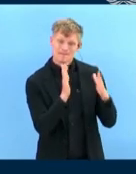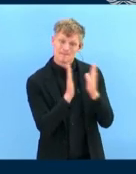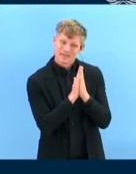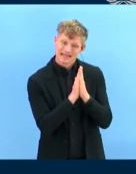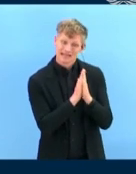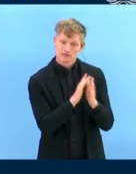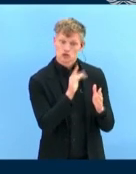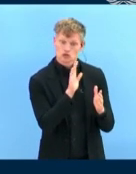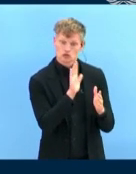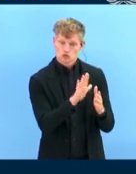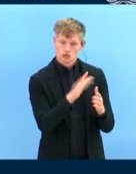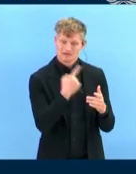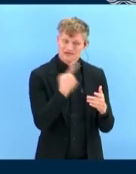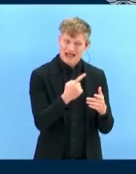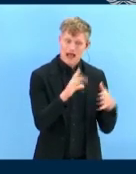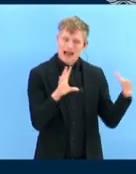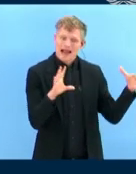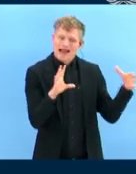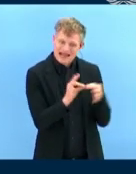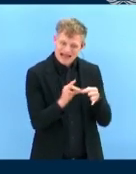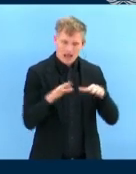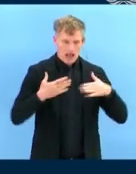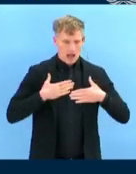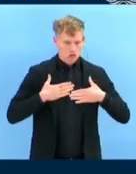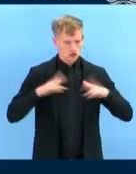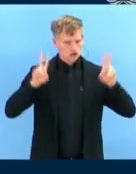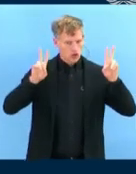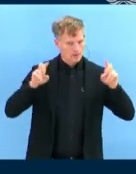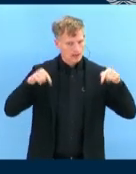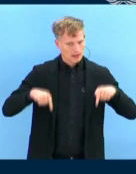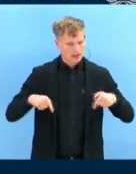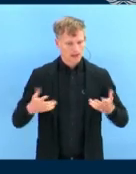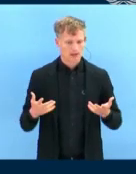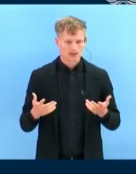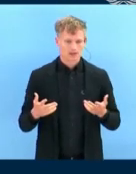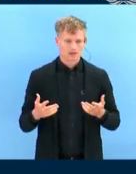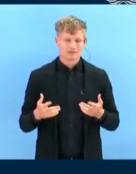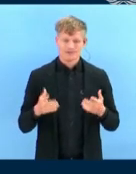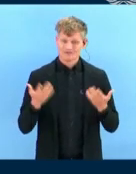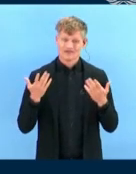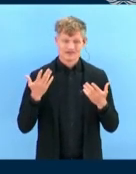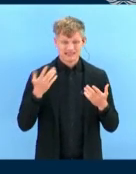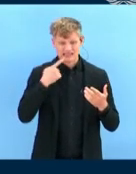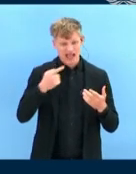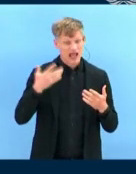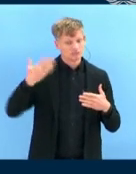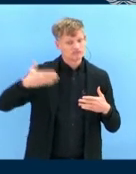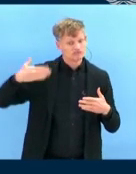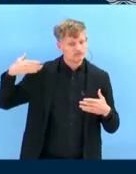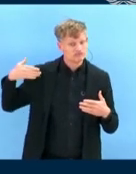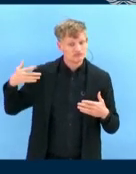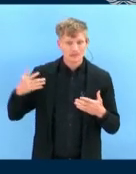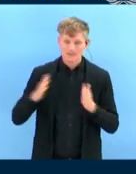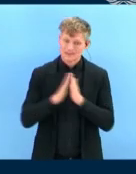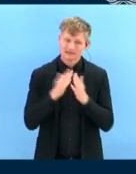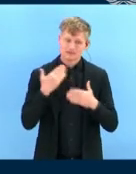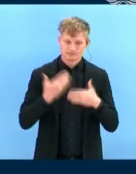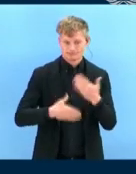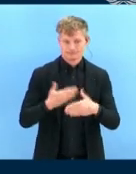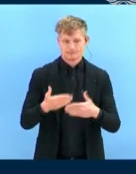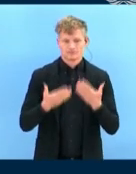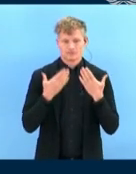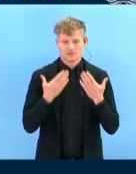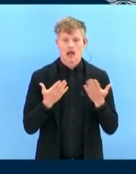you are saying to the topic that we are speaking to this morning. It's a point that I have made already. Now, please, can we move ahead? Thank